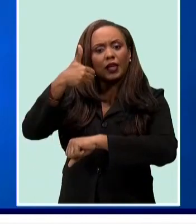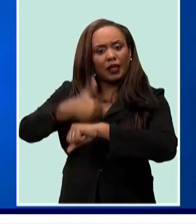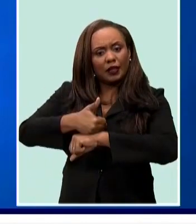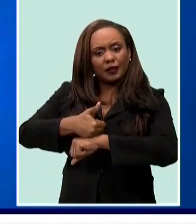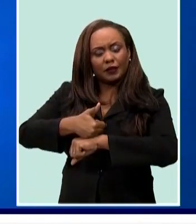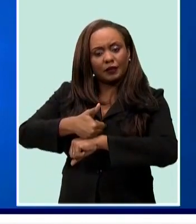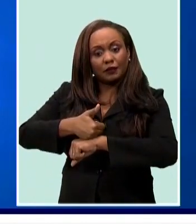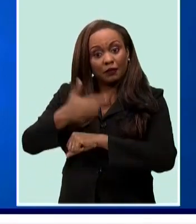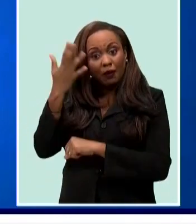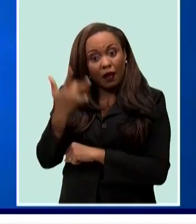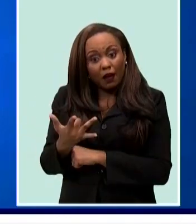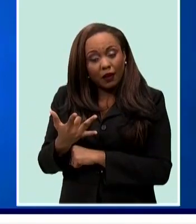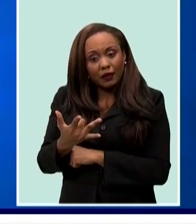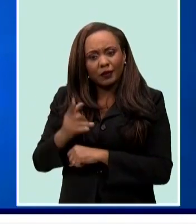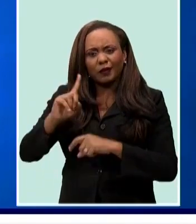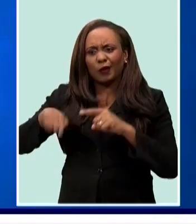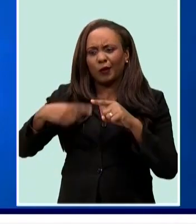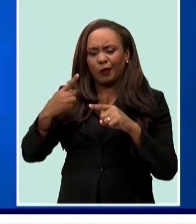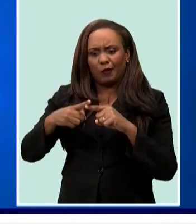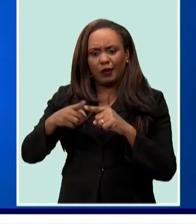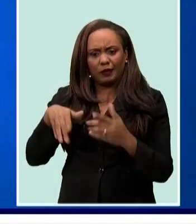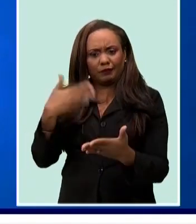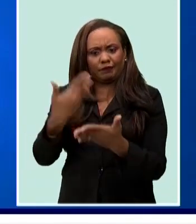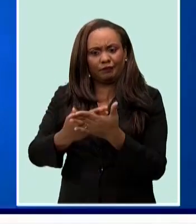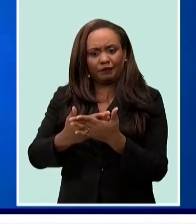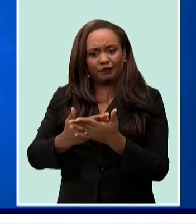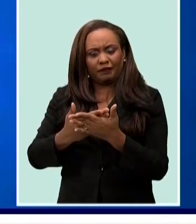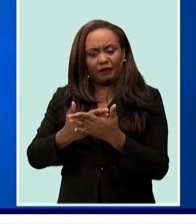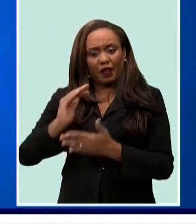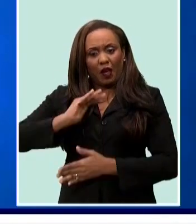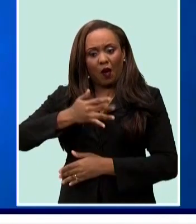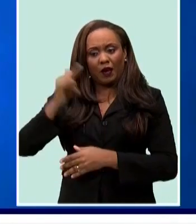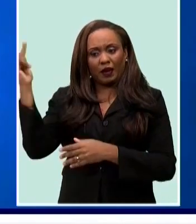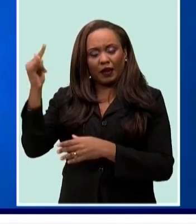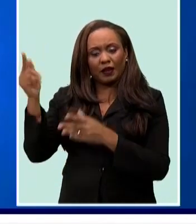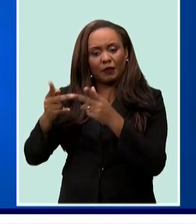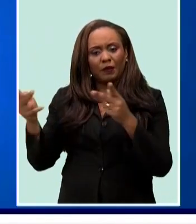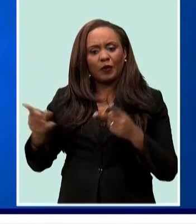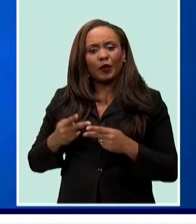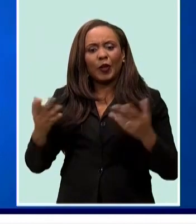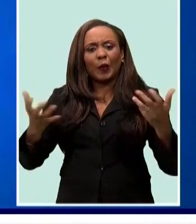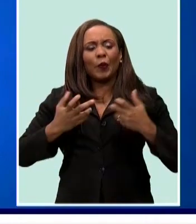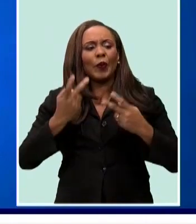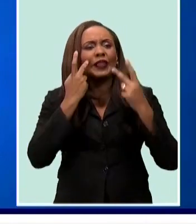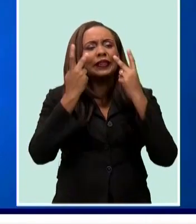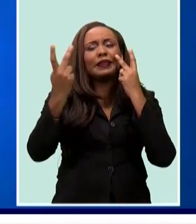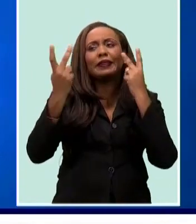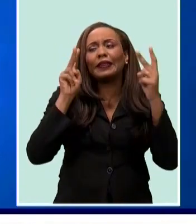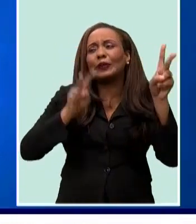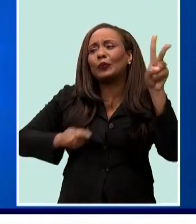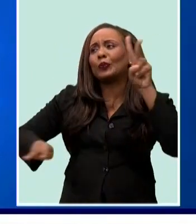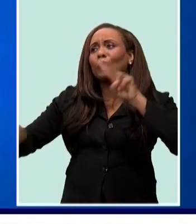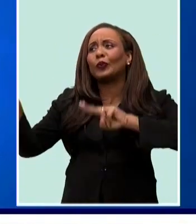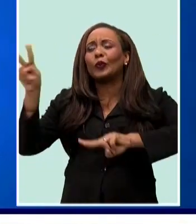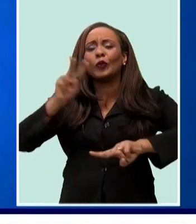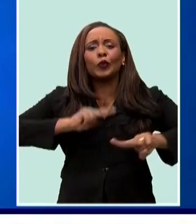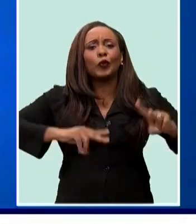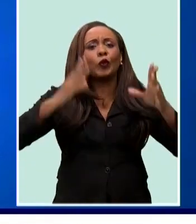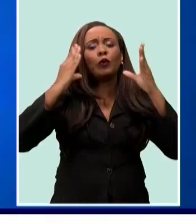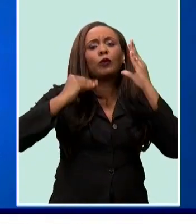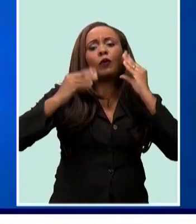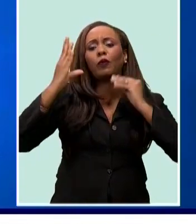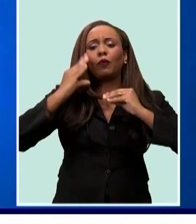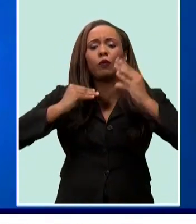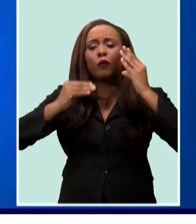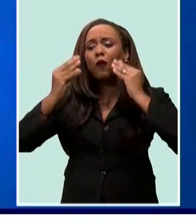gates, because he believes that when you come to the Grantley Adams International Airport, you must be able to see, taste, feel, smell Barbadian